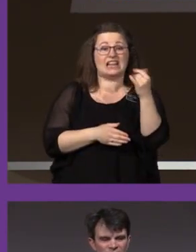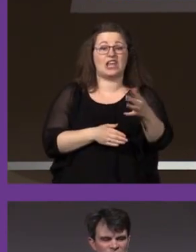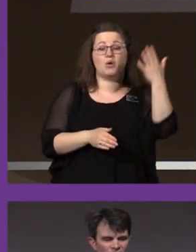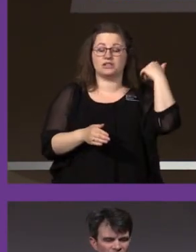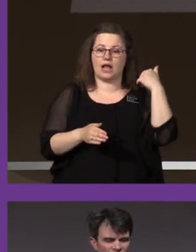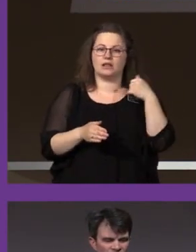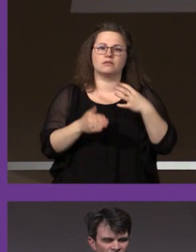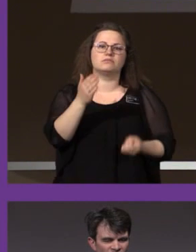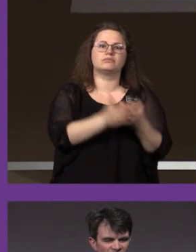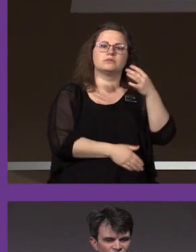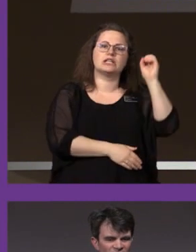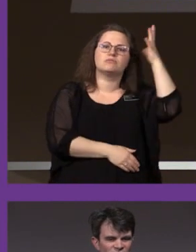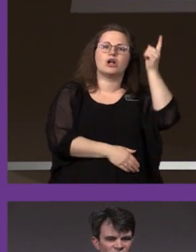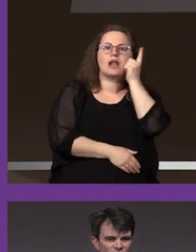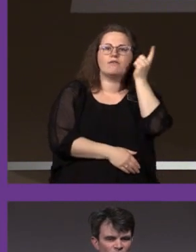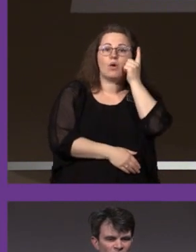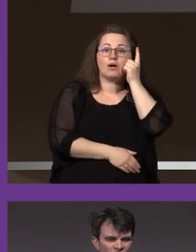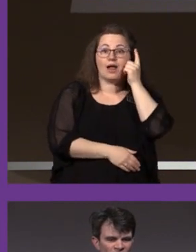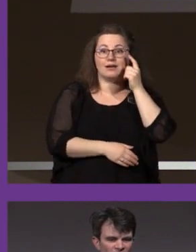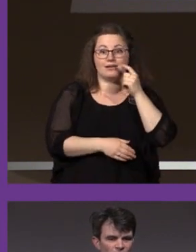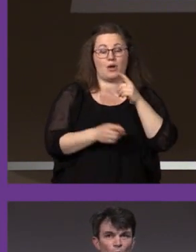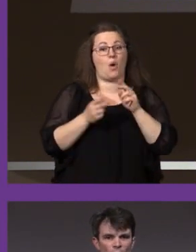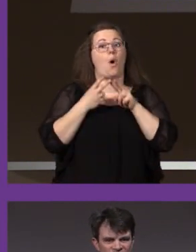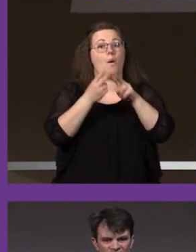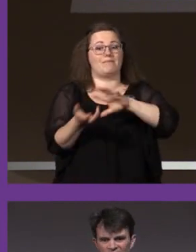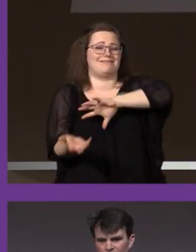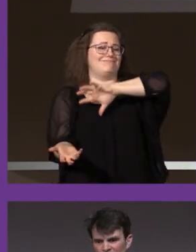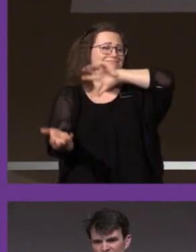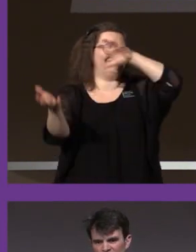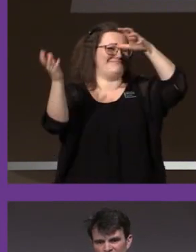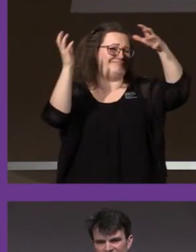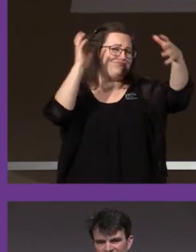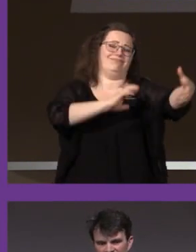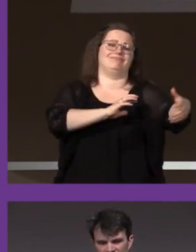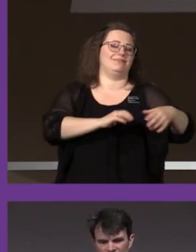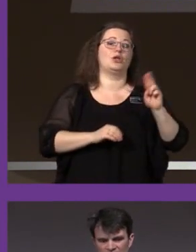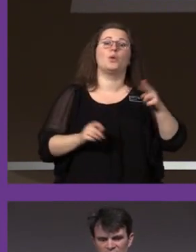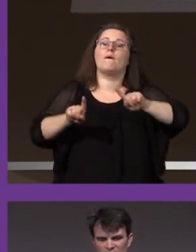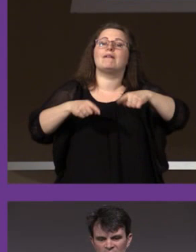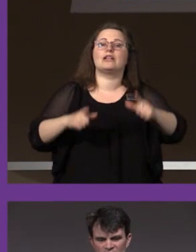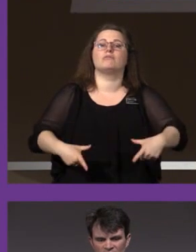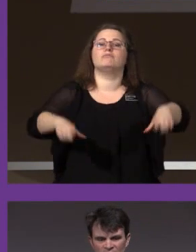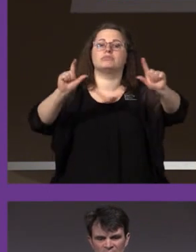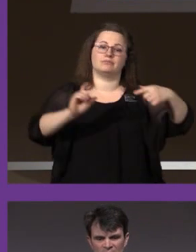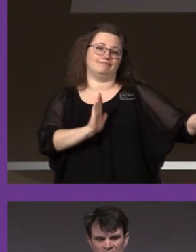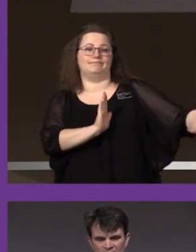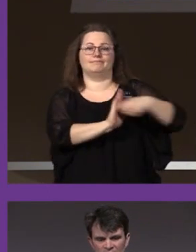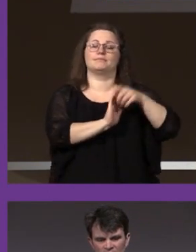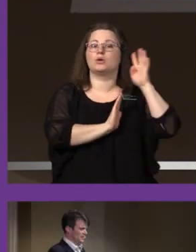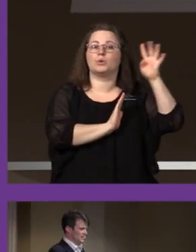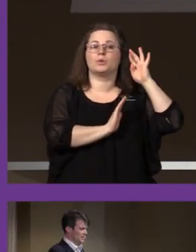the advent of the smartphone, things changed for even more radically. So I'll just plug this in. Let's see if this works.